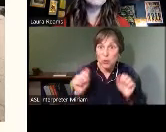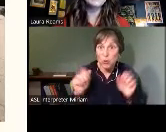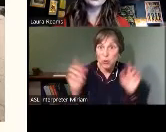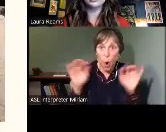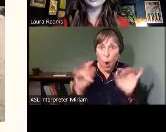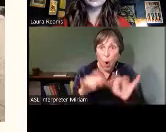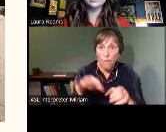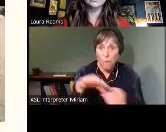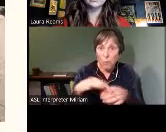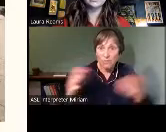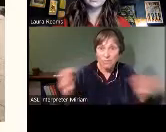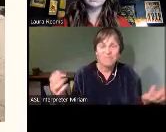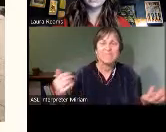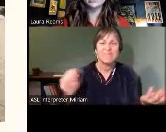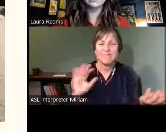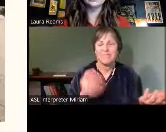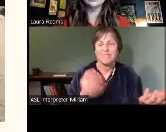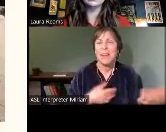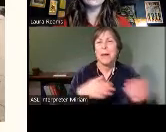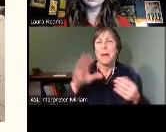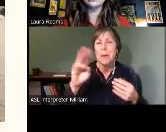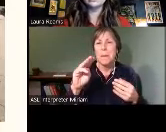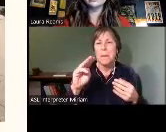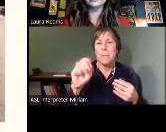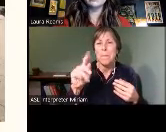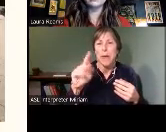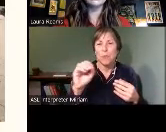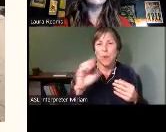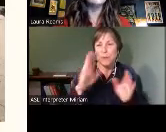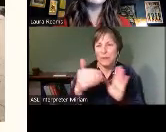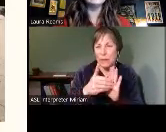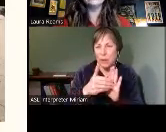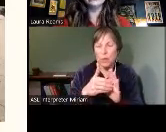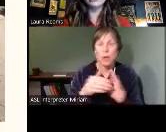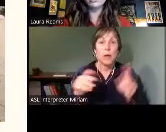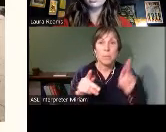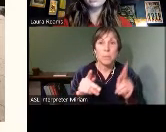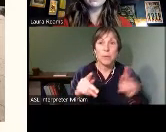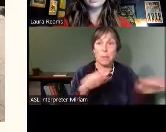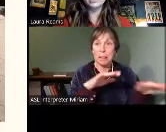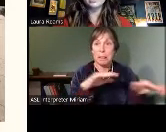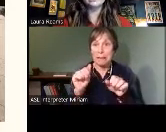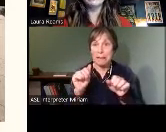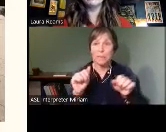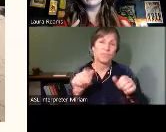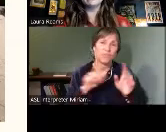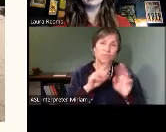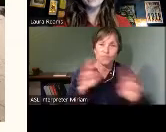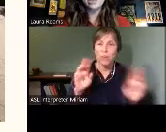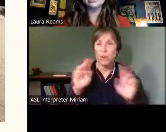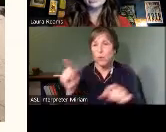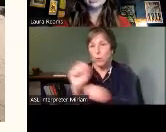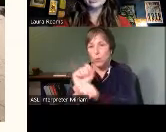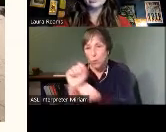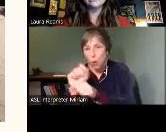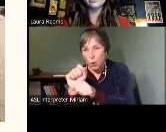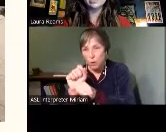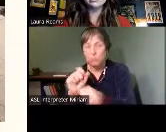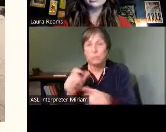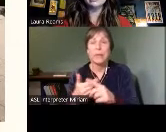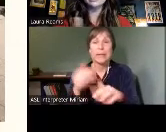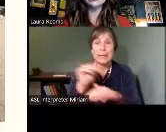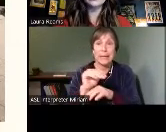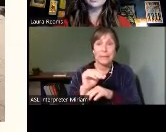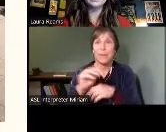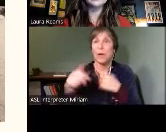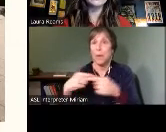our metro center so we were catching individuals as they were leaving for work in the morning and then we were actually back later in the evening